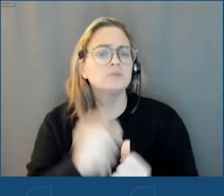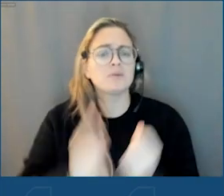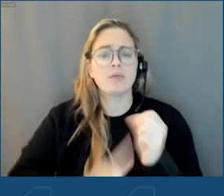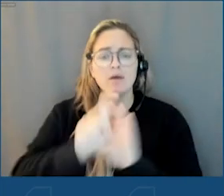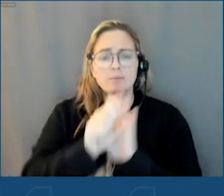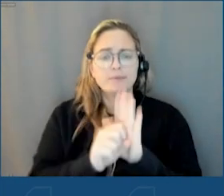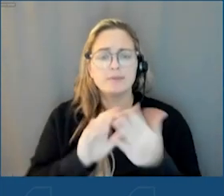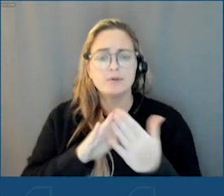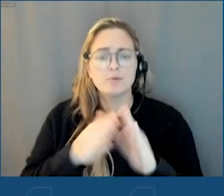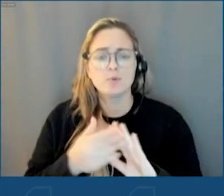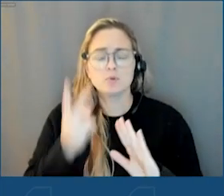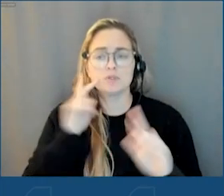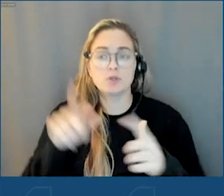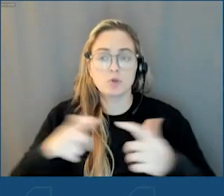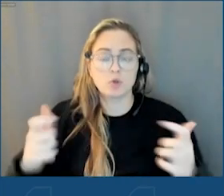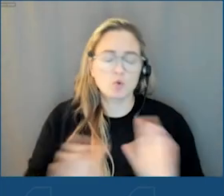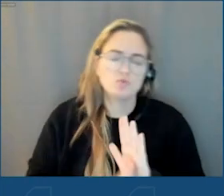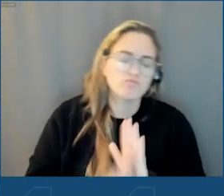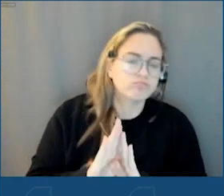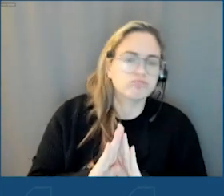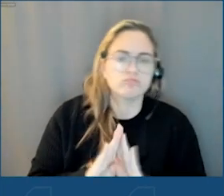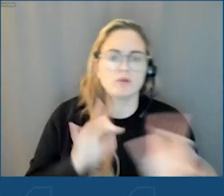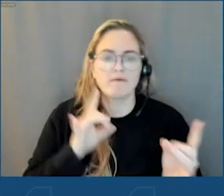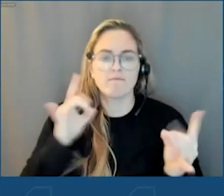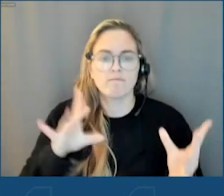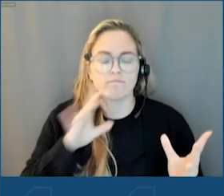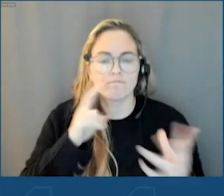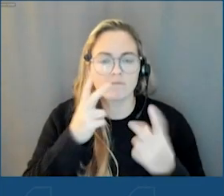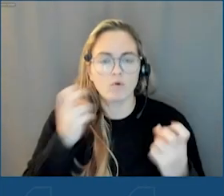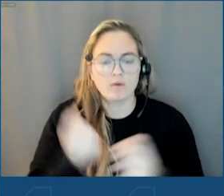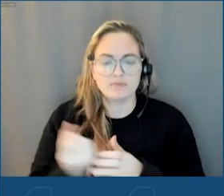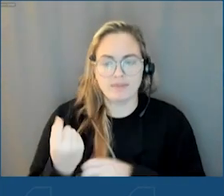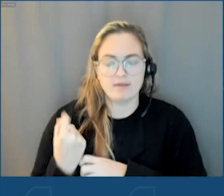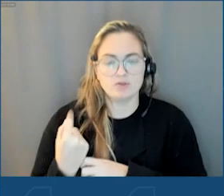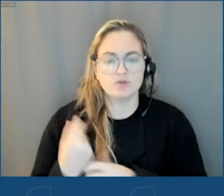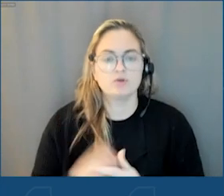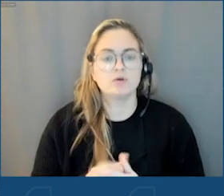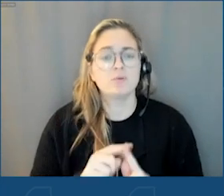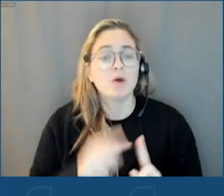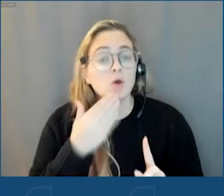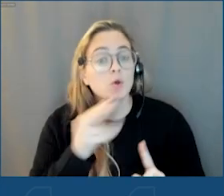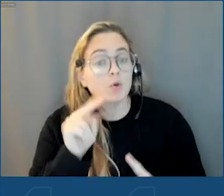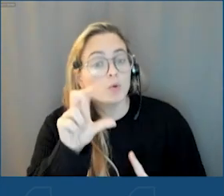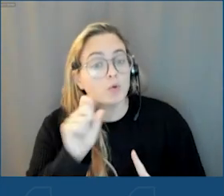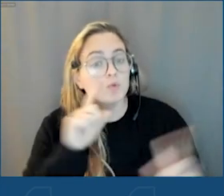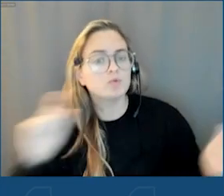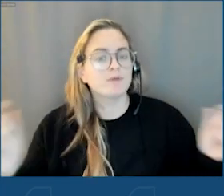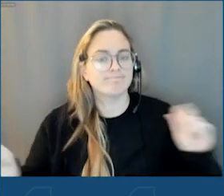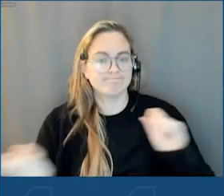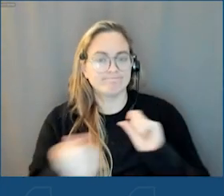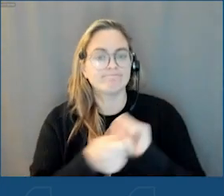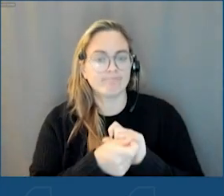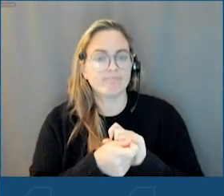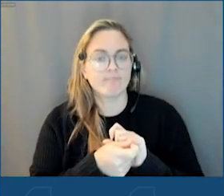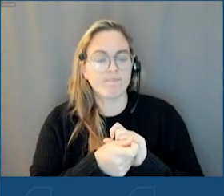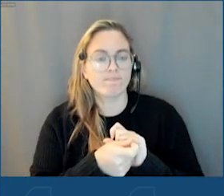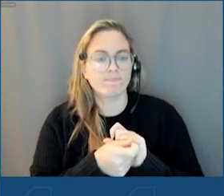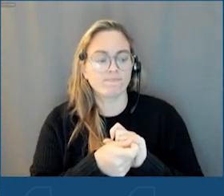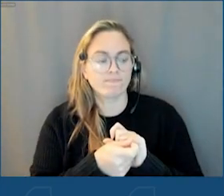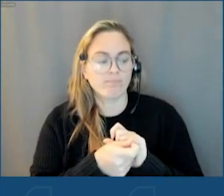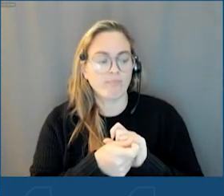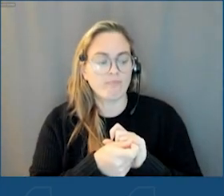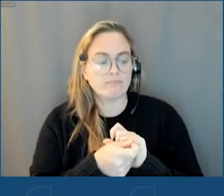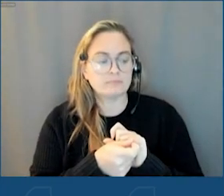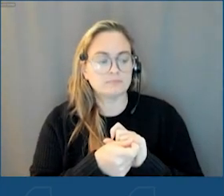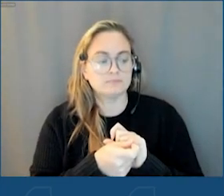that were seeing a huge spike in violent crimes last year. But the good news is we've turned the corner. When it comes down to